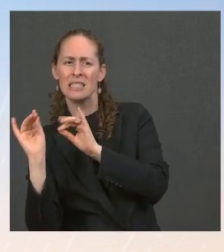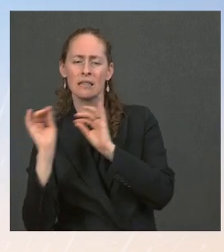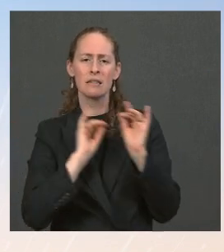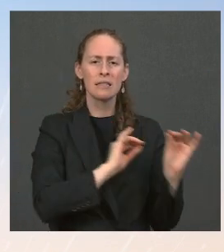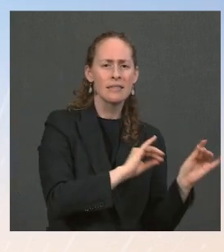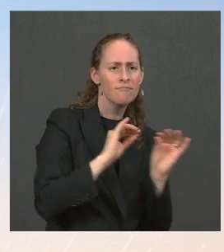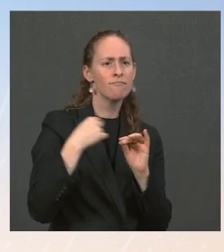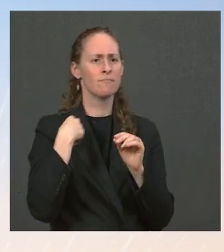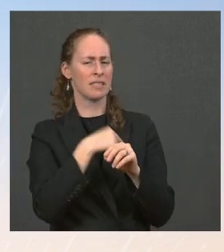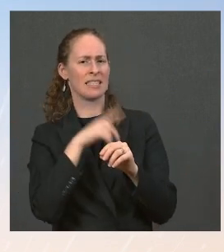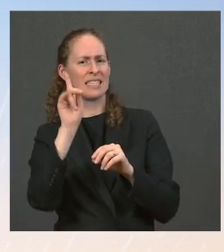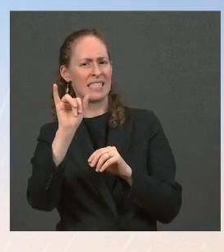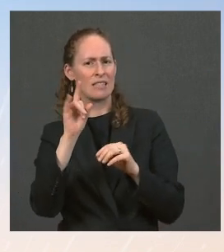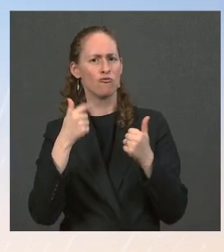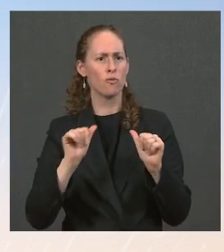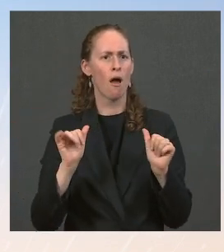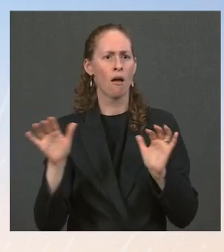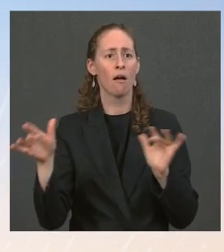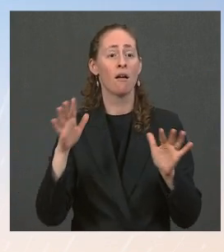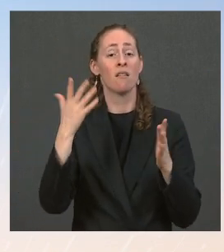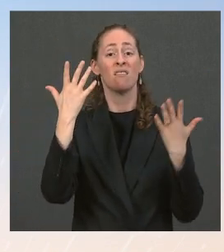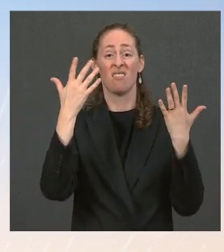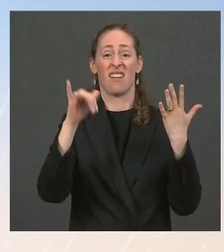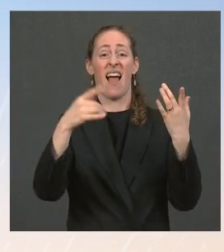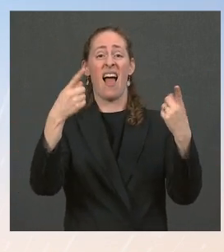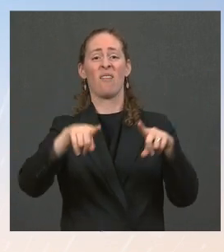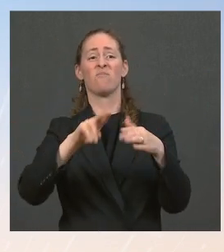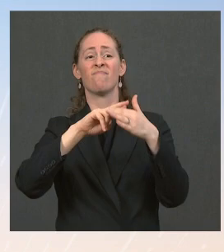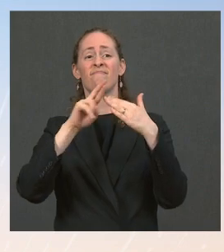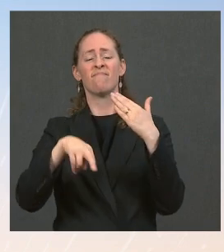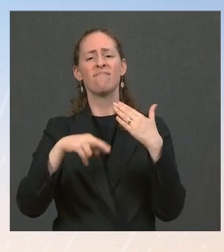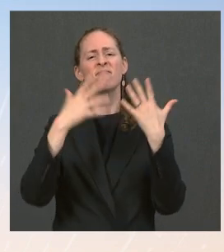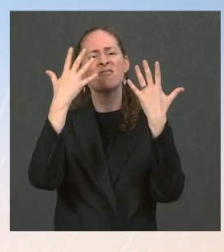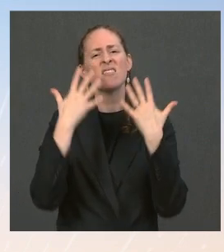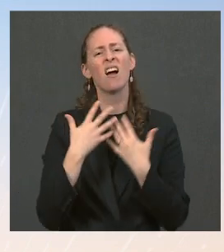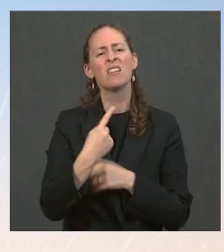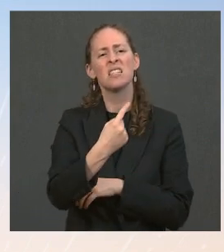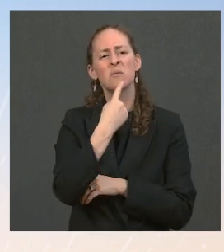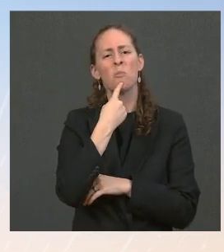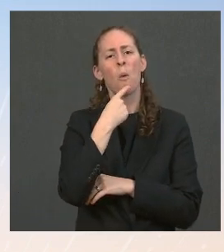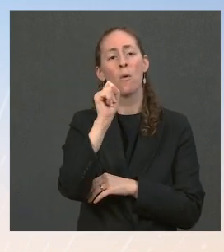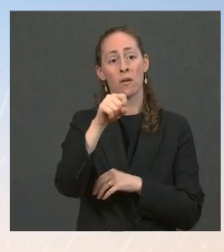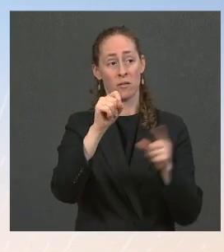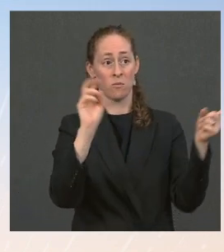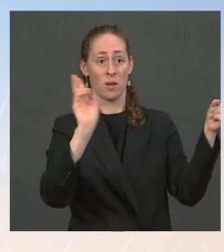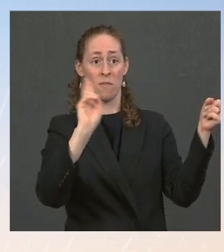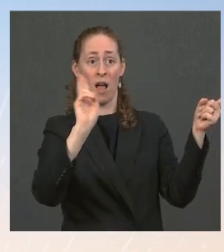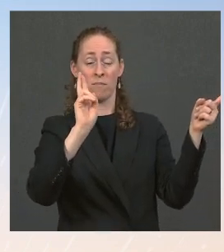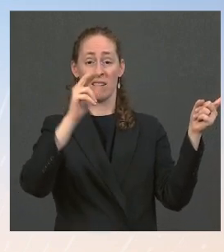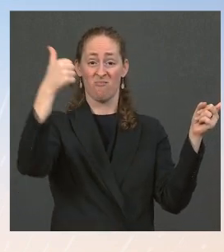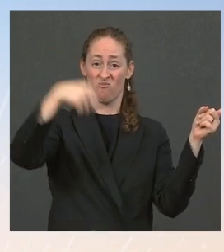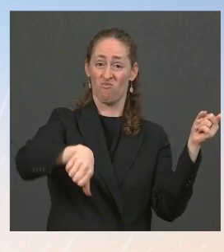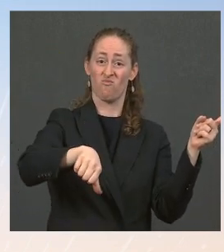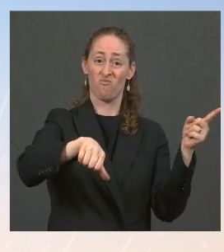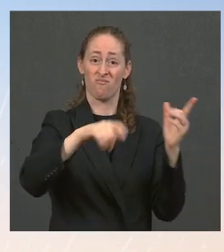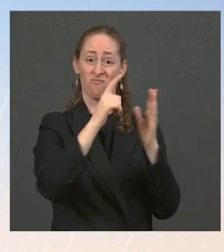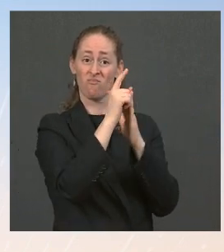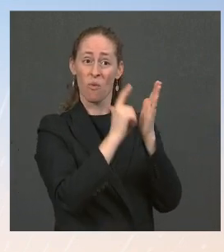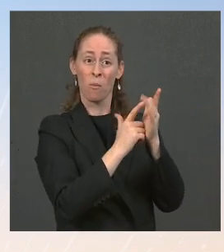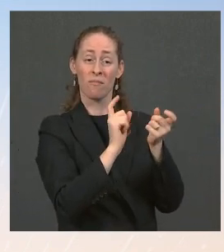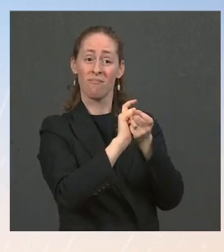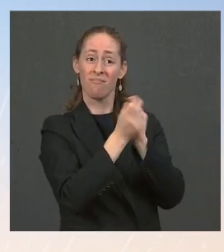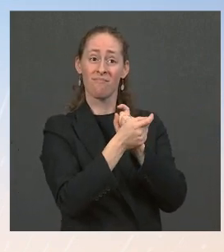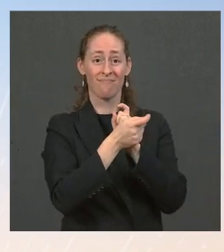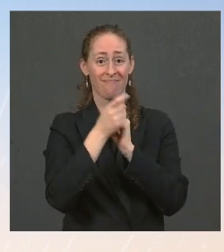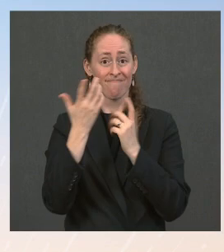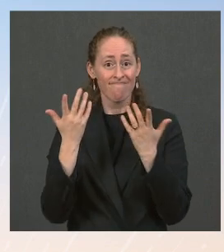agree that it's unfortunate and disappointing that Republicans rejected reforms that even the president had supported and refused to